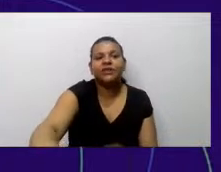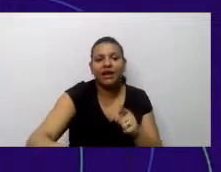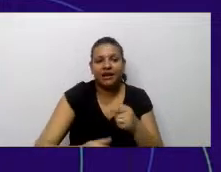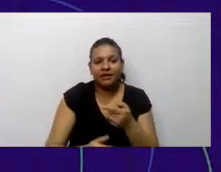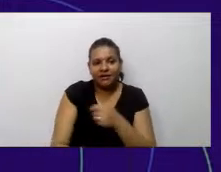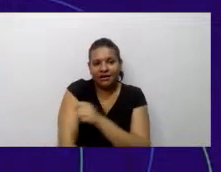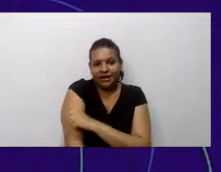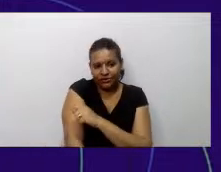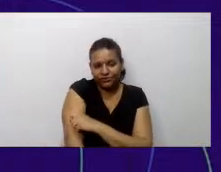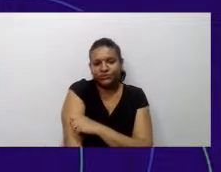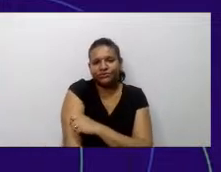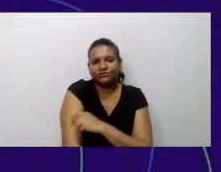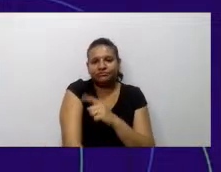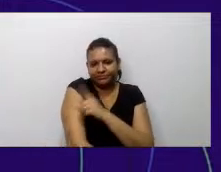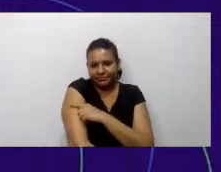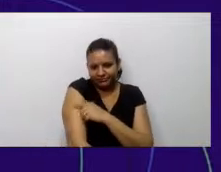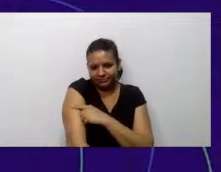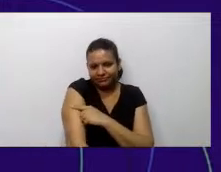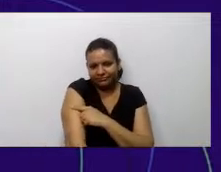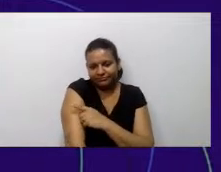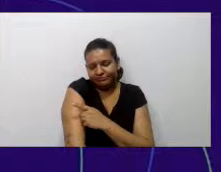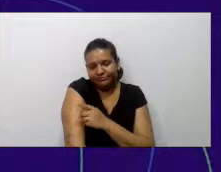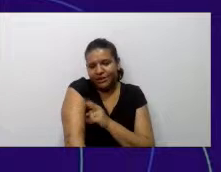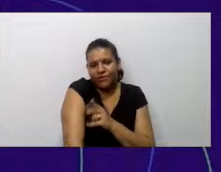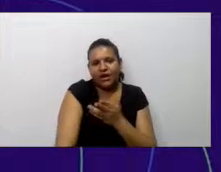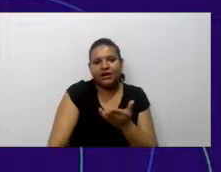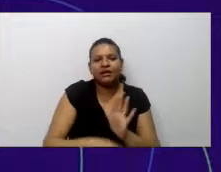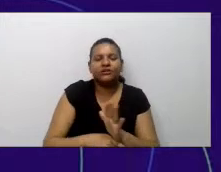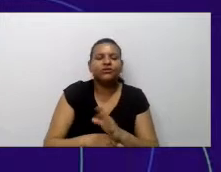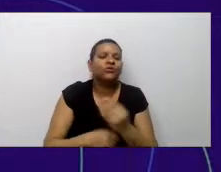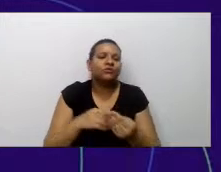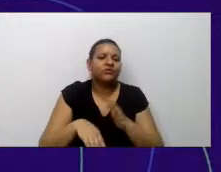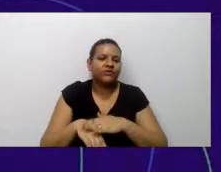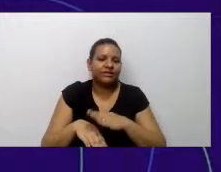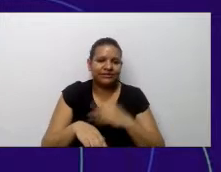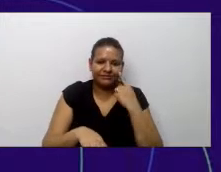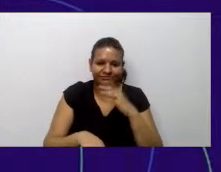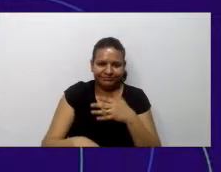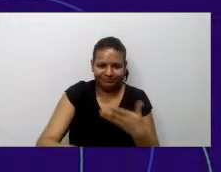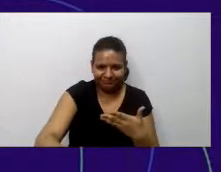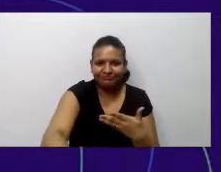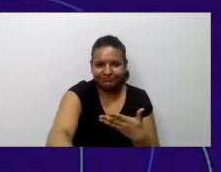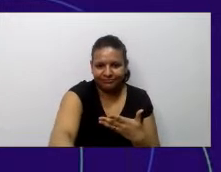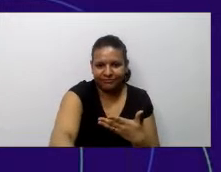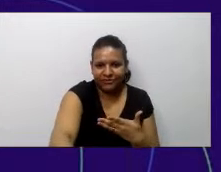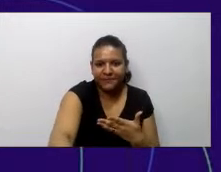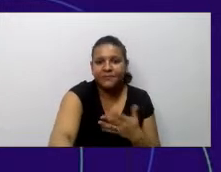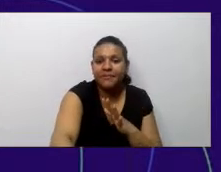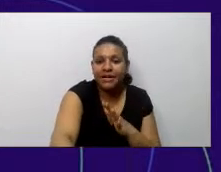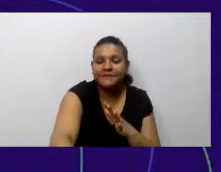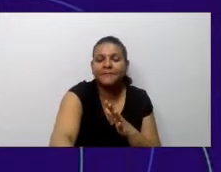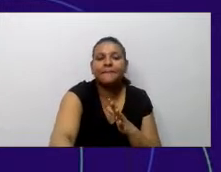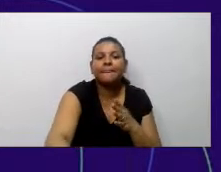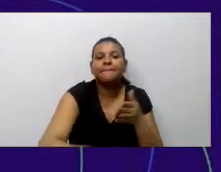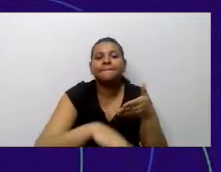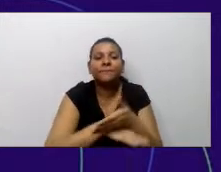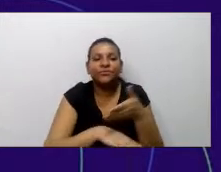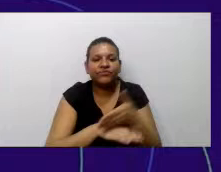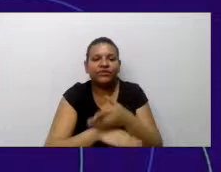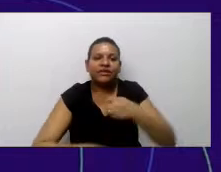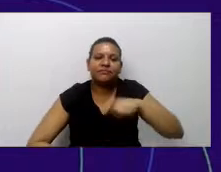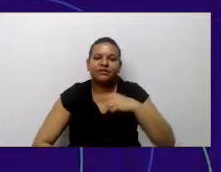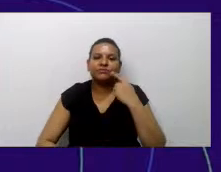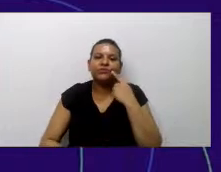really contribute to the rubric itself. But when we see the rubrics, and I'm going to show you to them, we have two different rubrics, one for